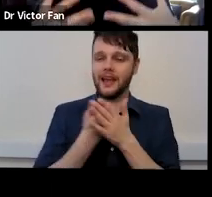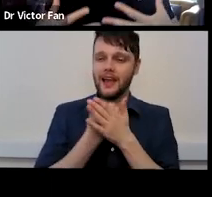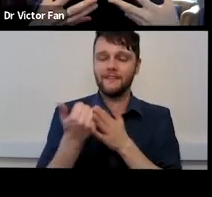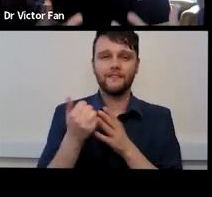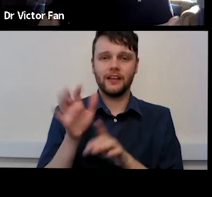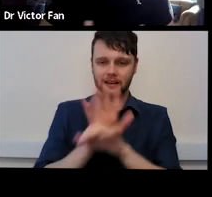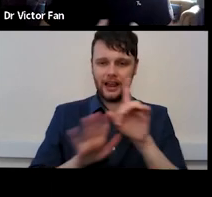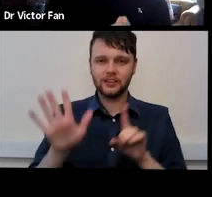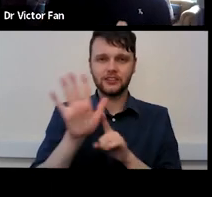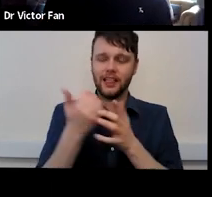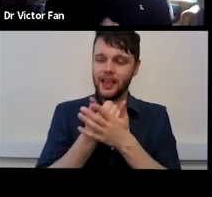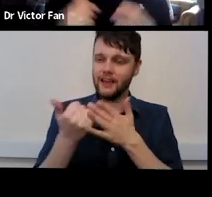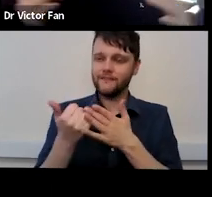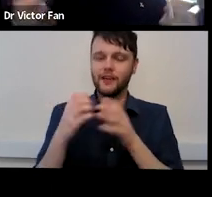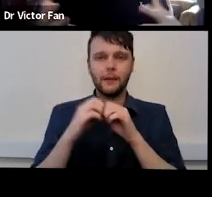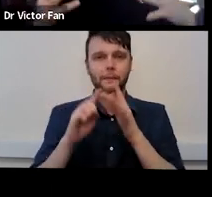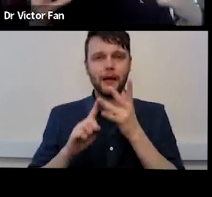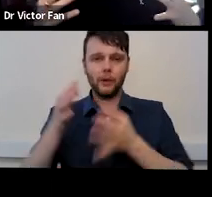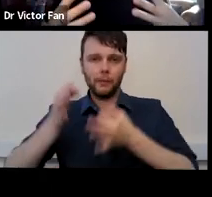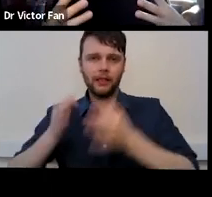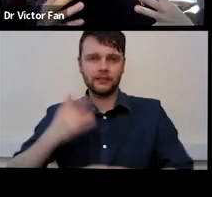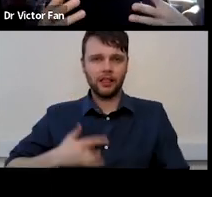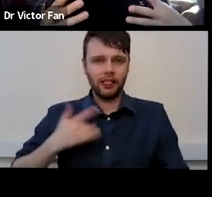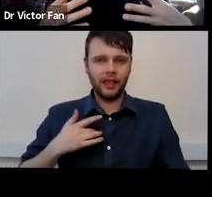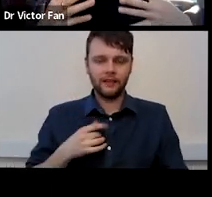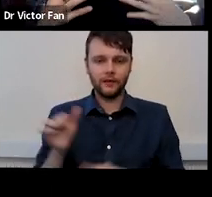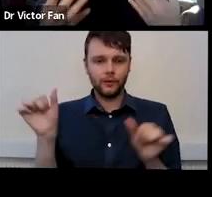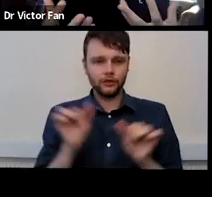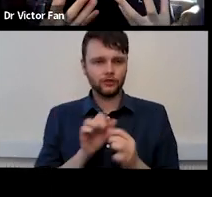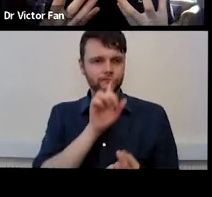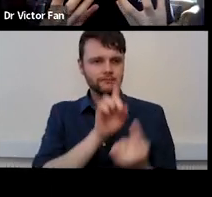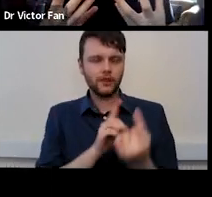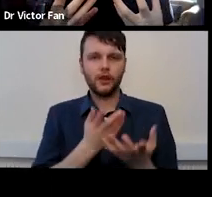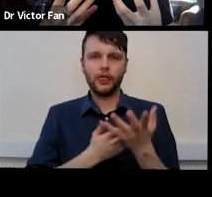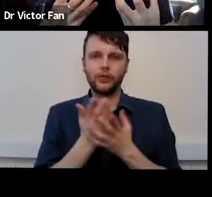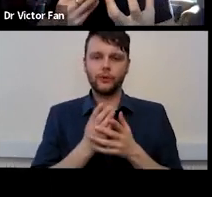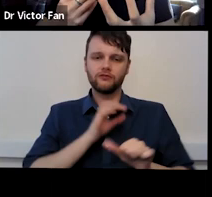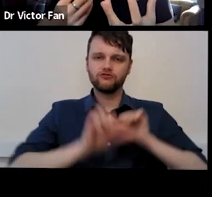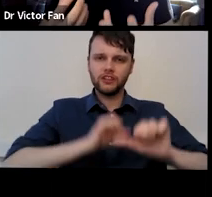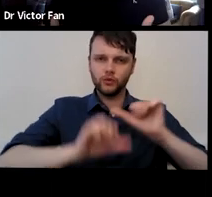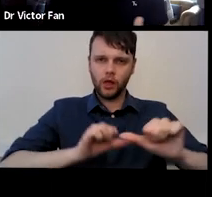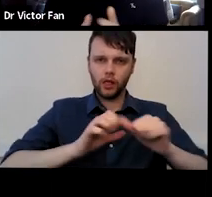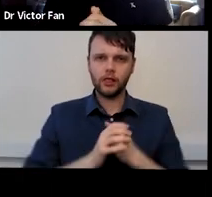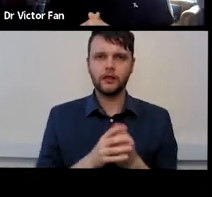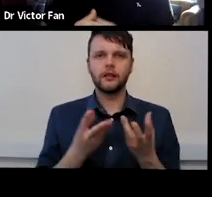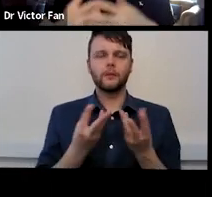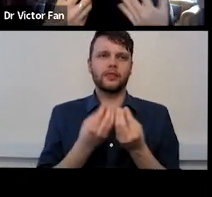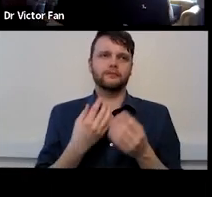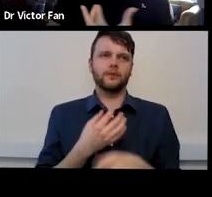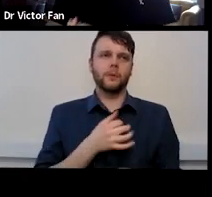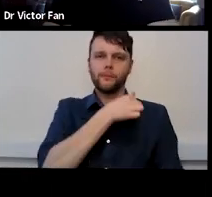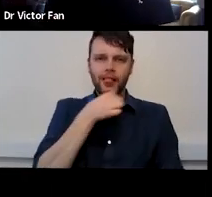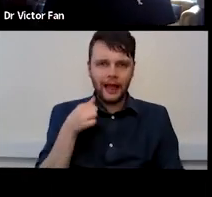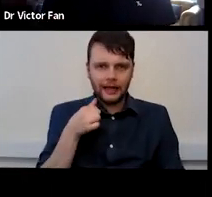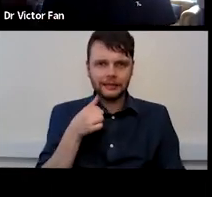every biopolitical life treats each other with rituals, meaning with politeness, with